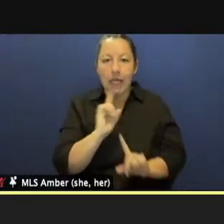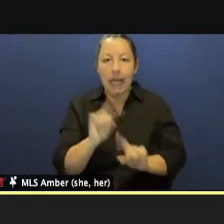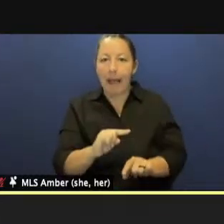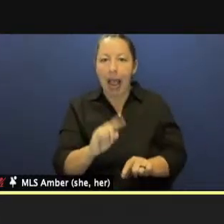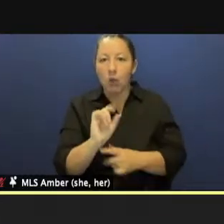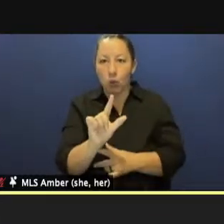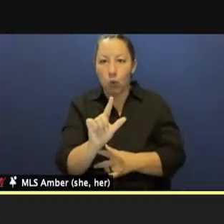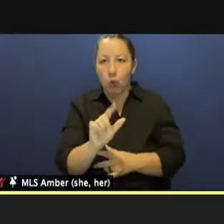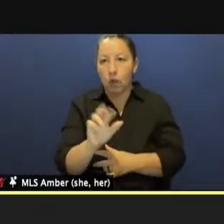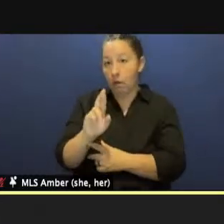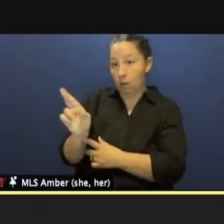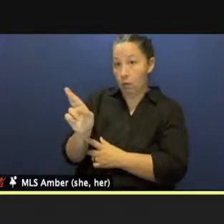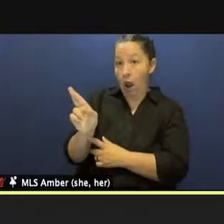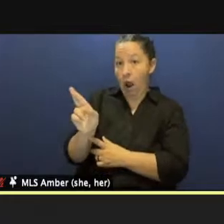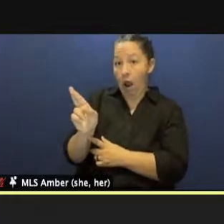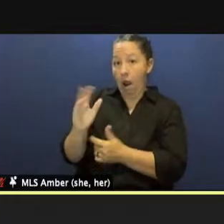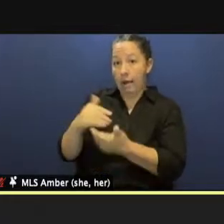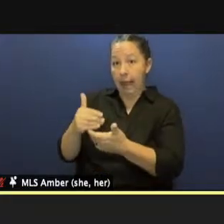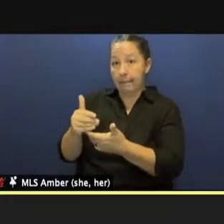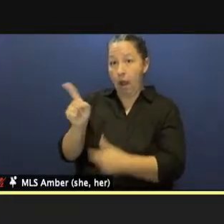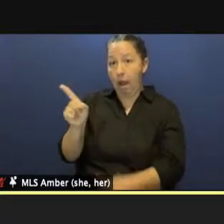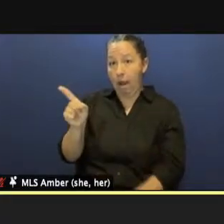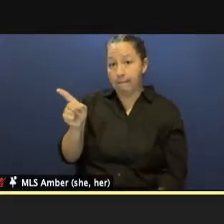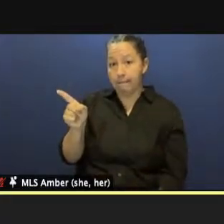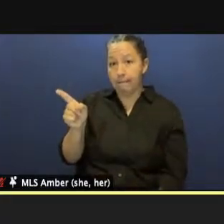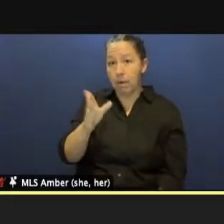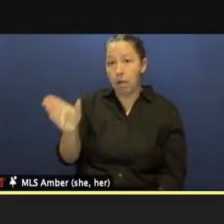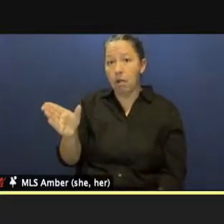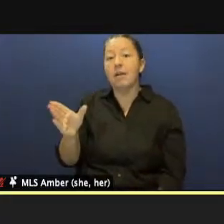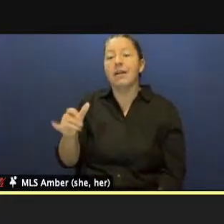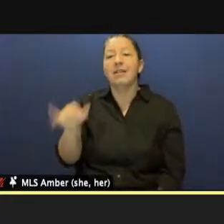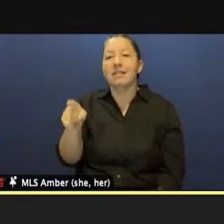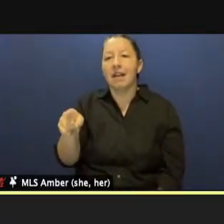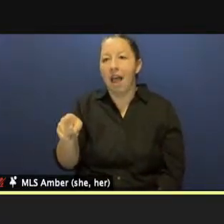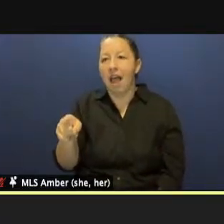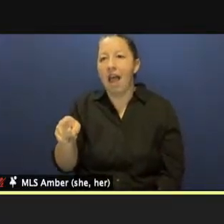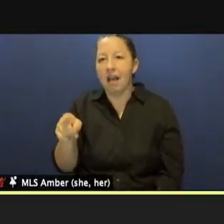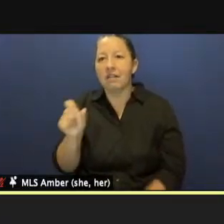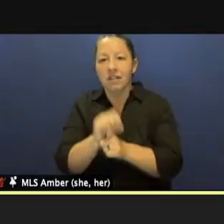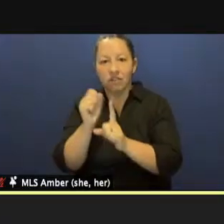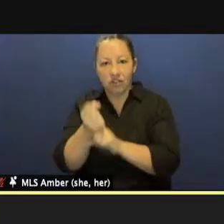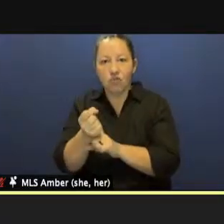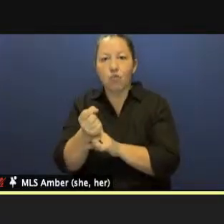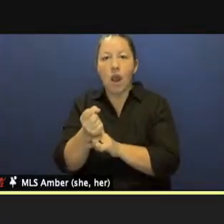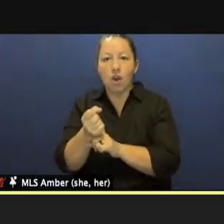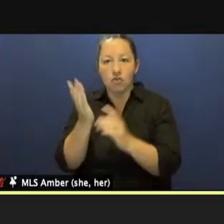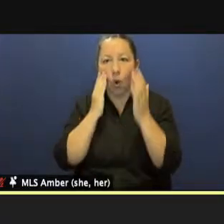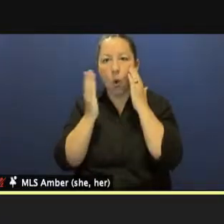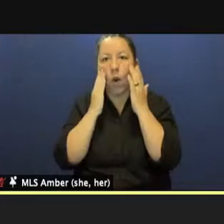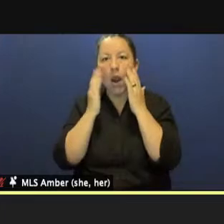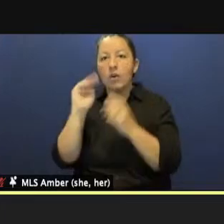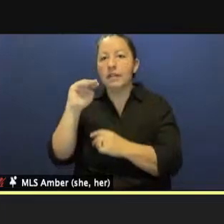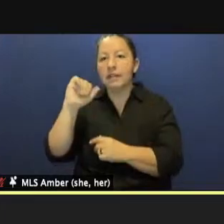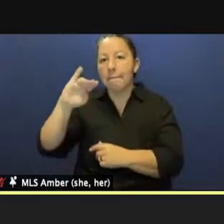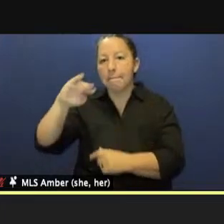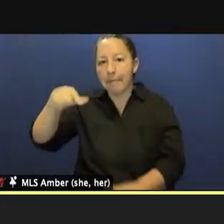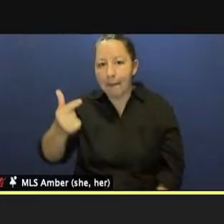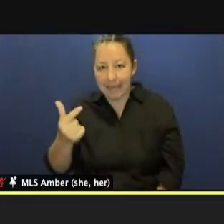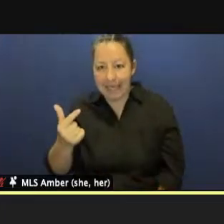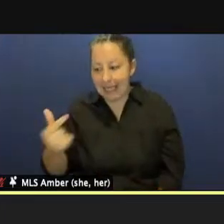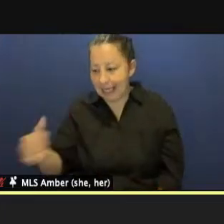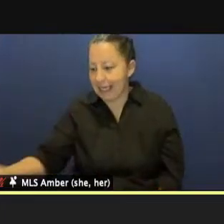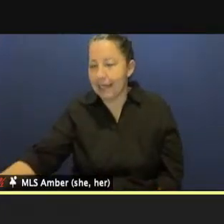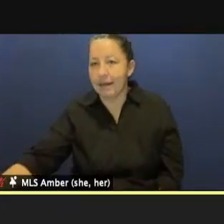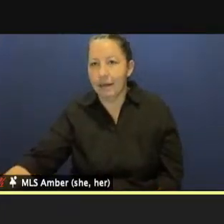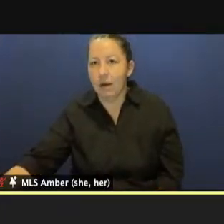On the right laptop, on the right side, you can see the situational awareness mapping and so forth of where we